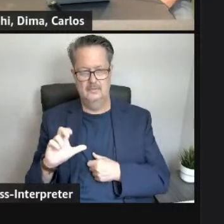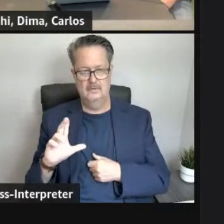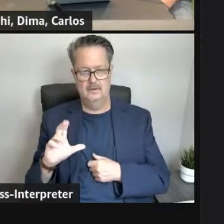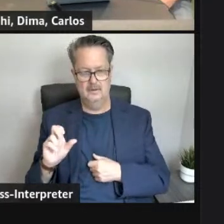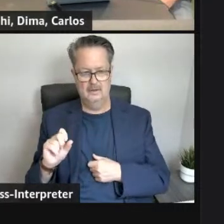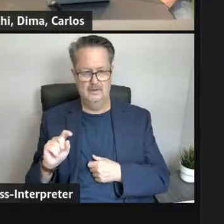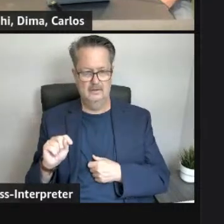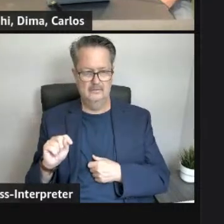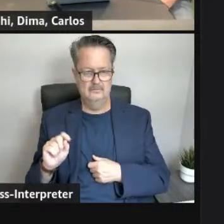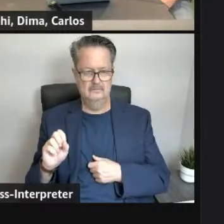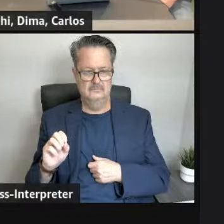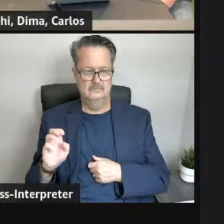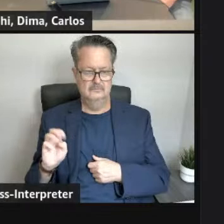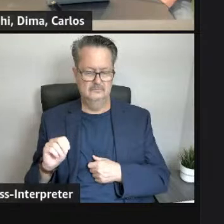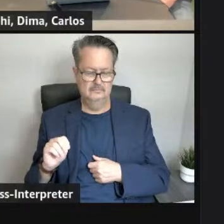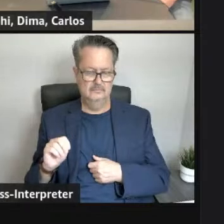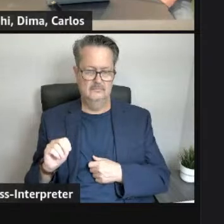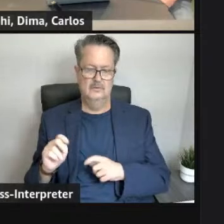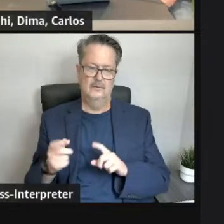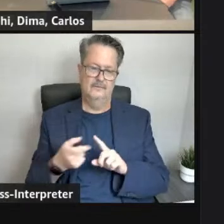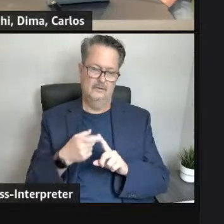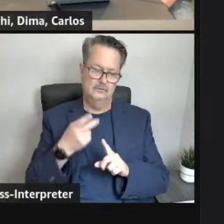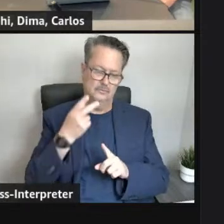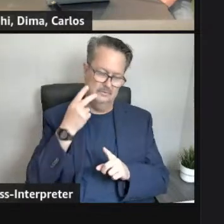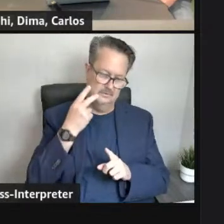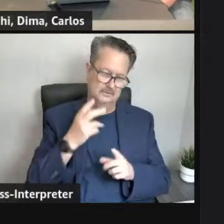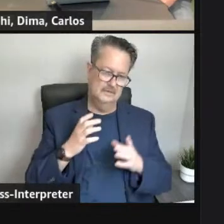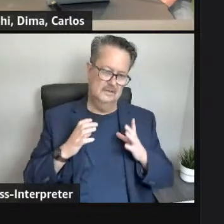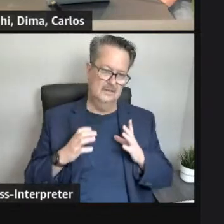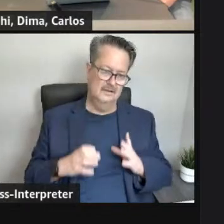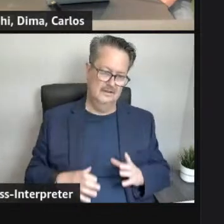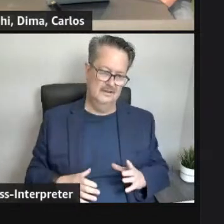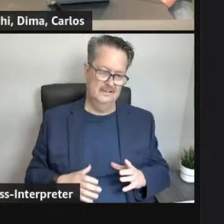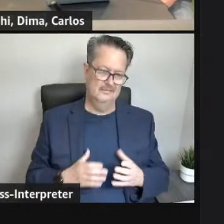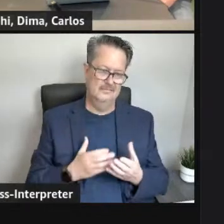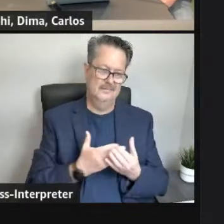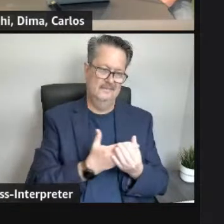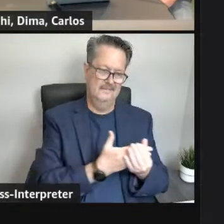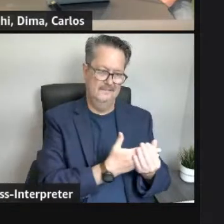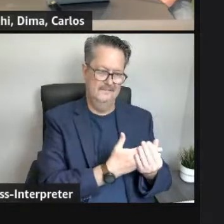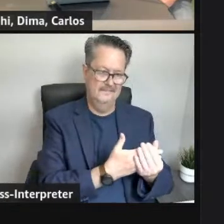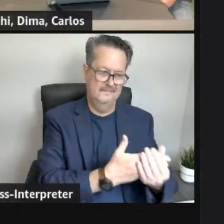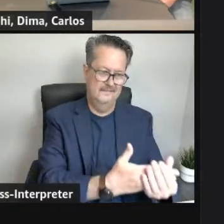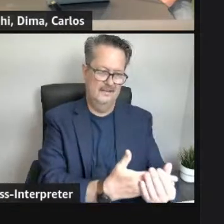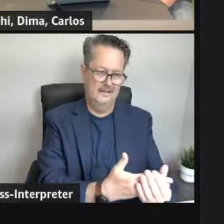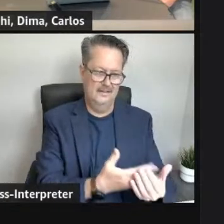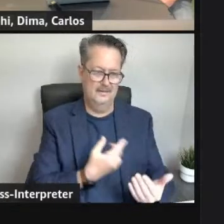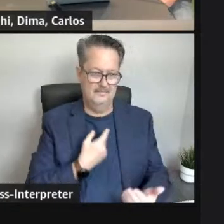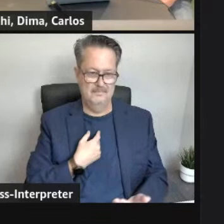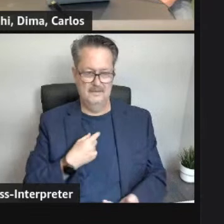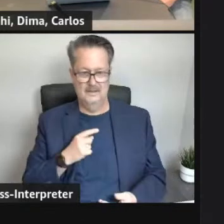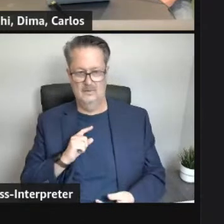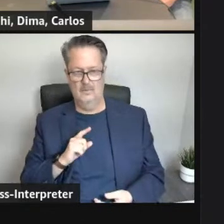there will be a customization file, but in this case UI only,